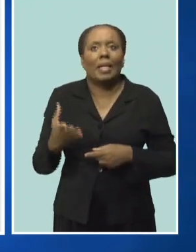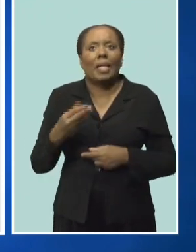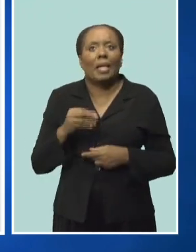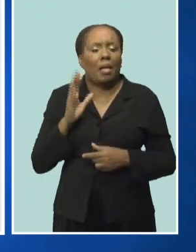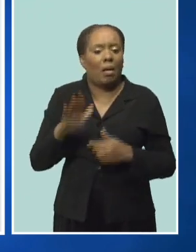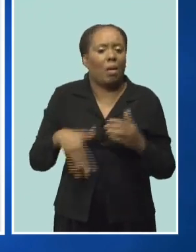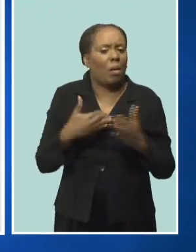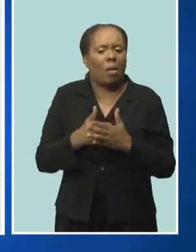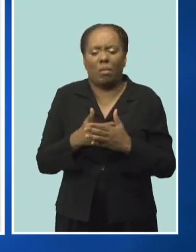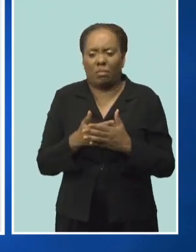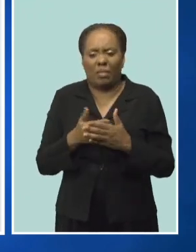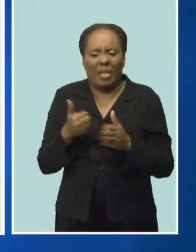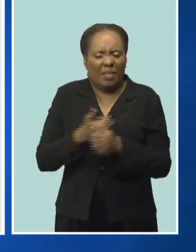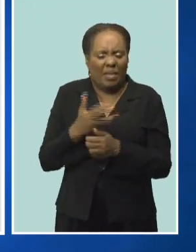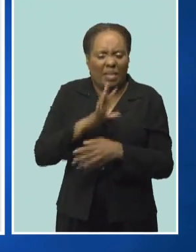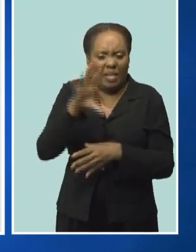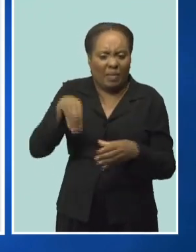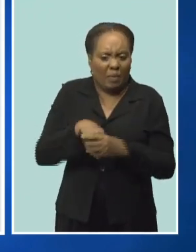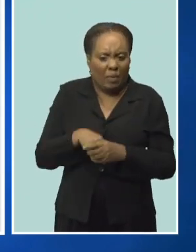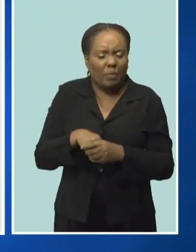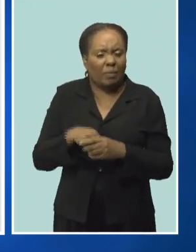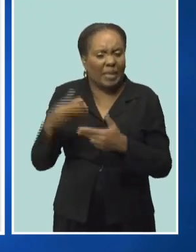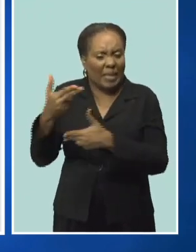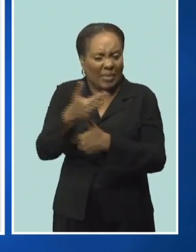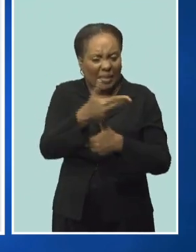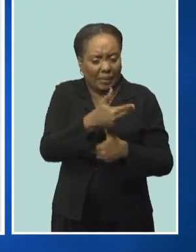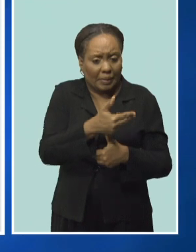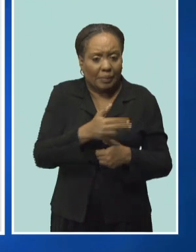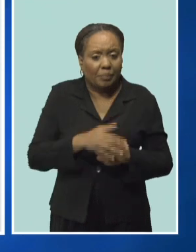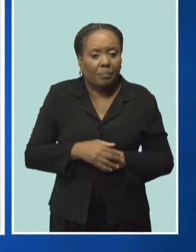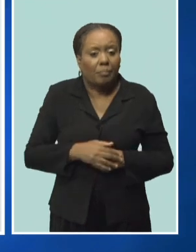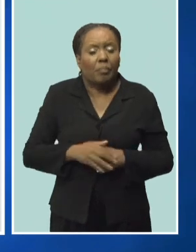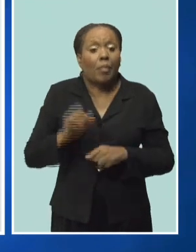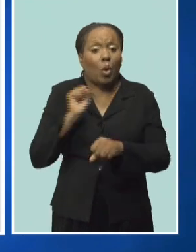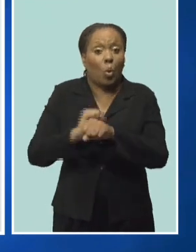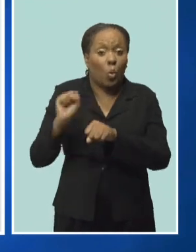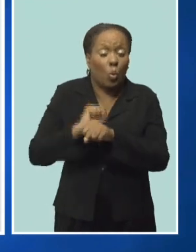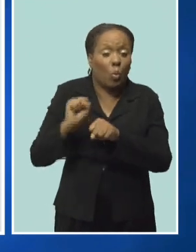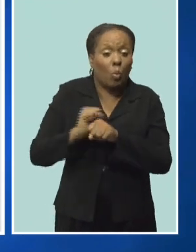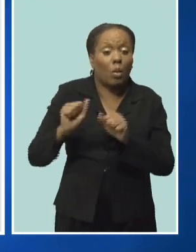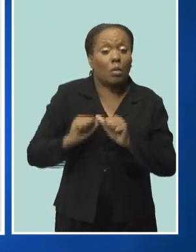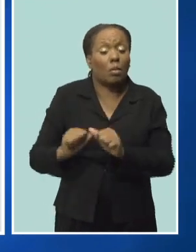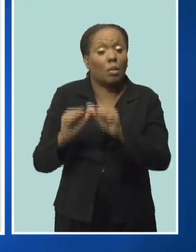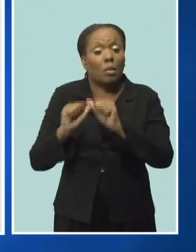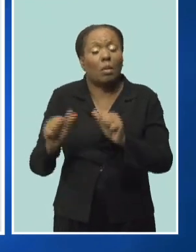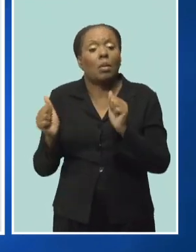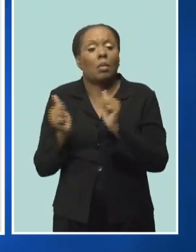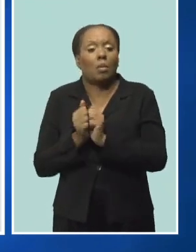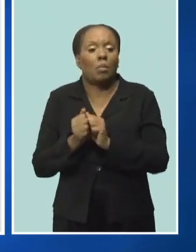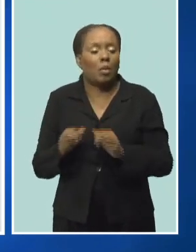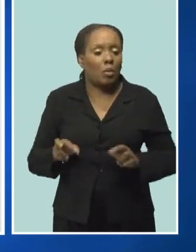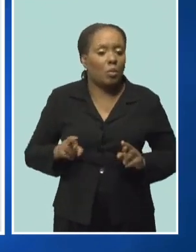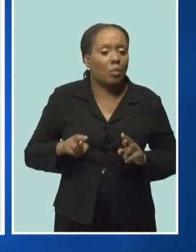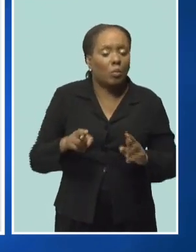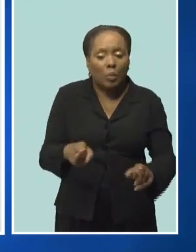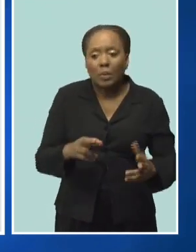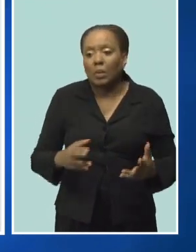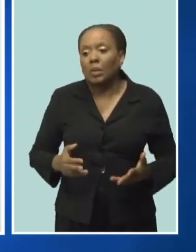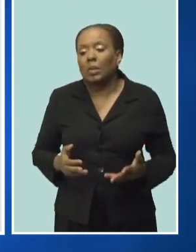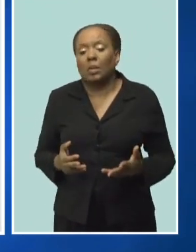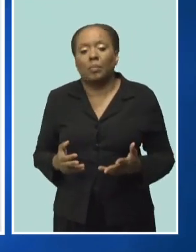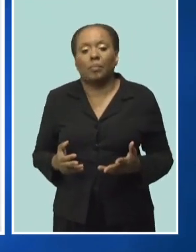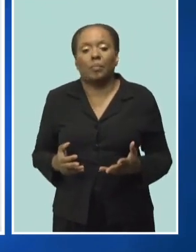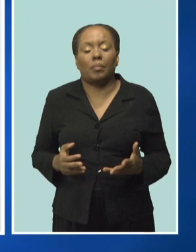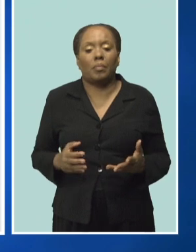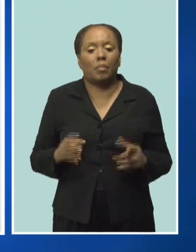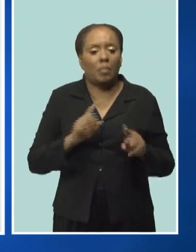other attributes of the system. In addition to that, the work continued apace today with the Ministry of Public Works. They went into Trents,